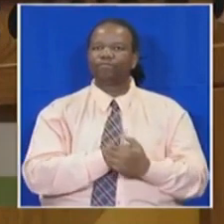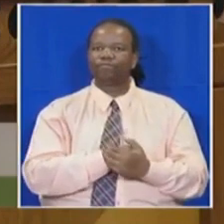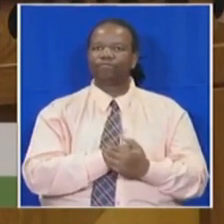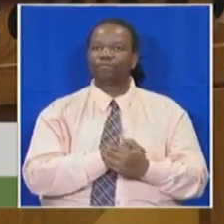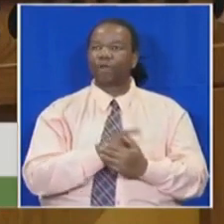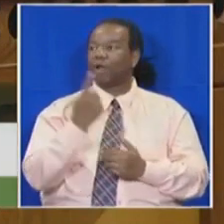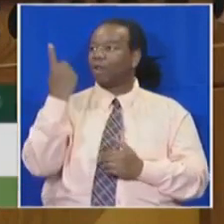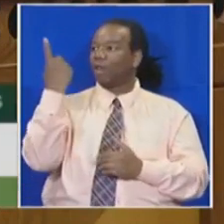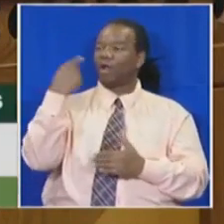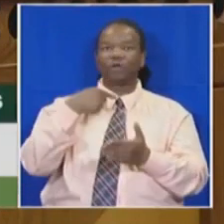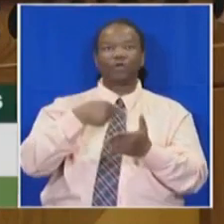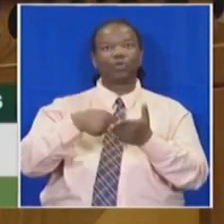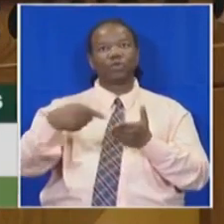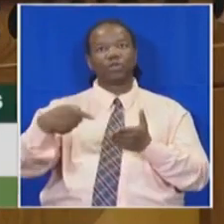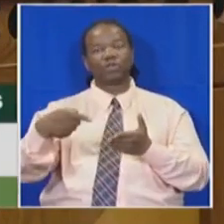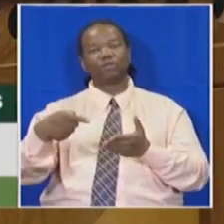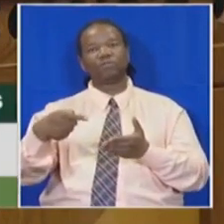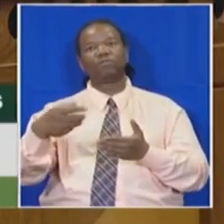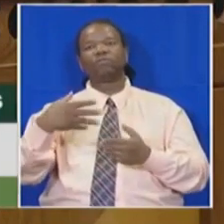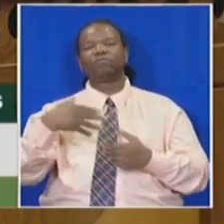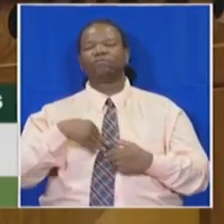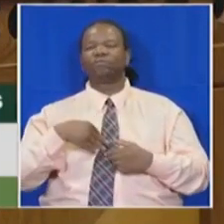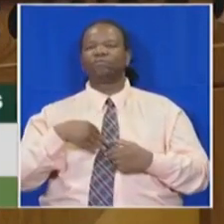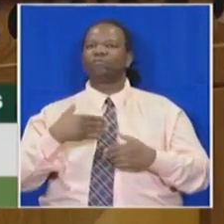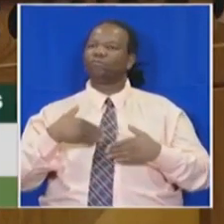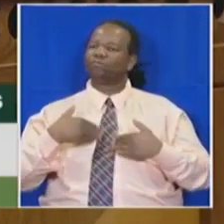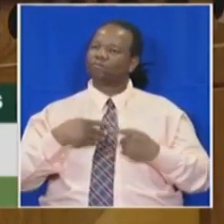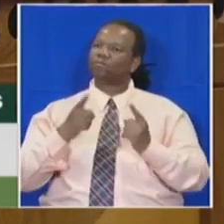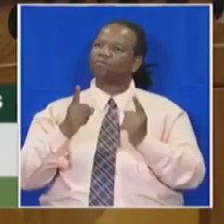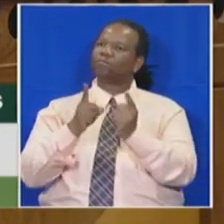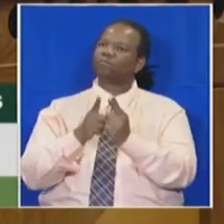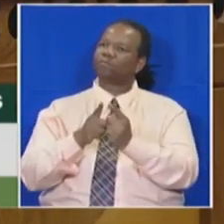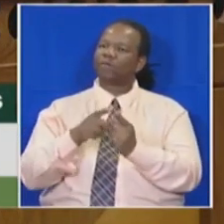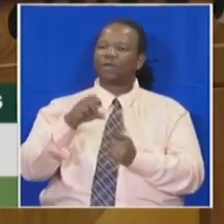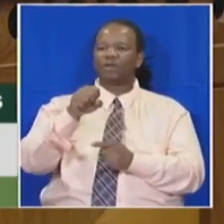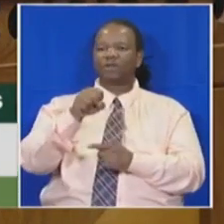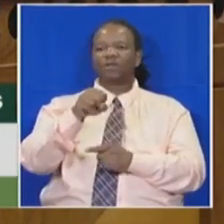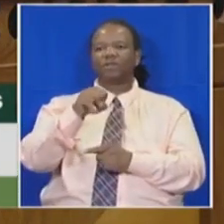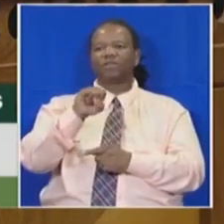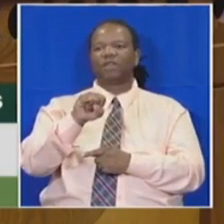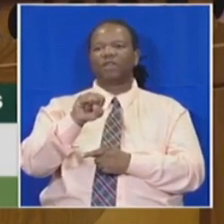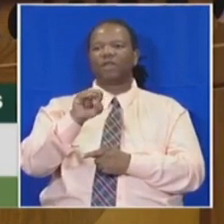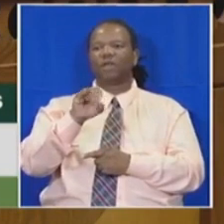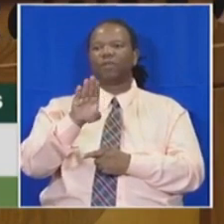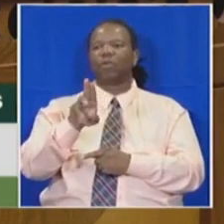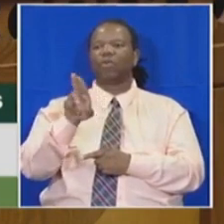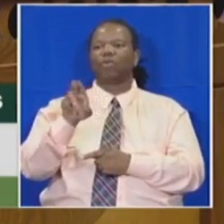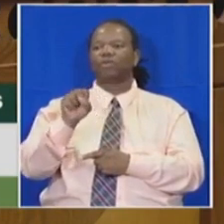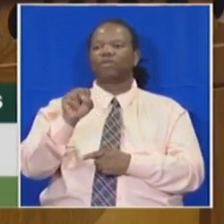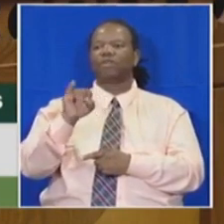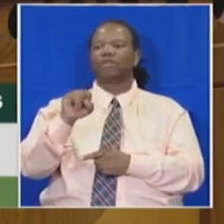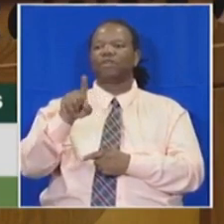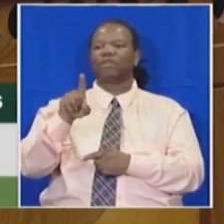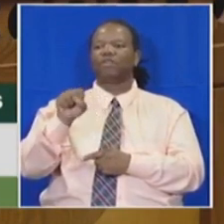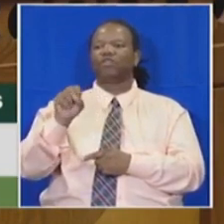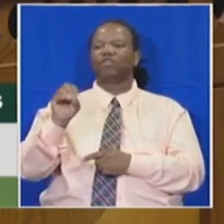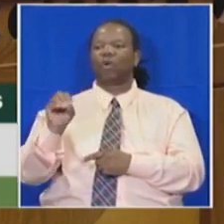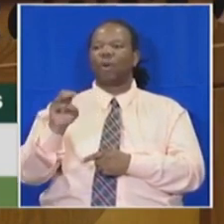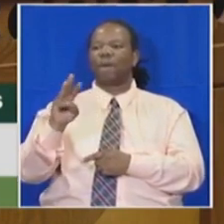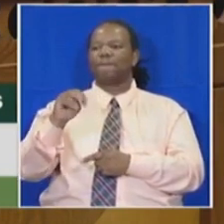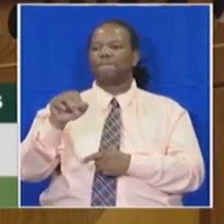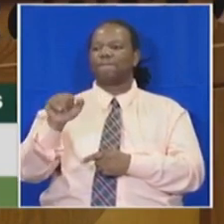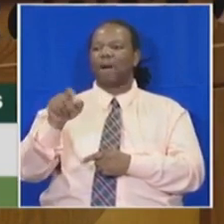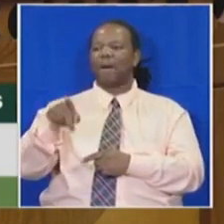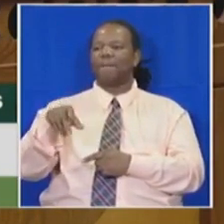last week I had the pleasure of meeting Mr. Sibusiso Mapatiana, an inspiring black entrepreneur